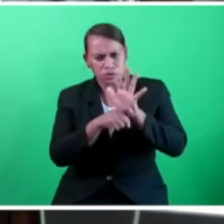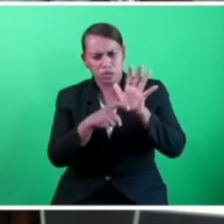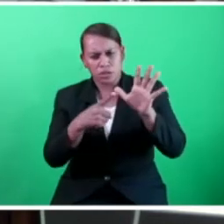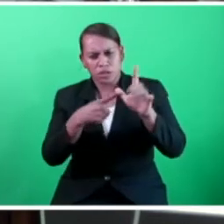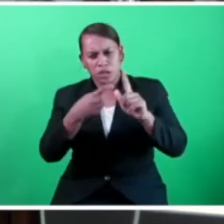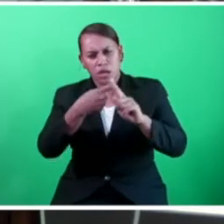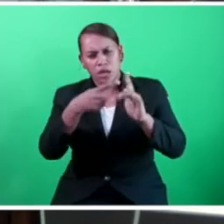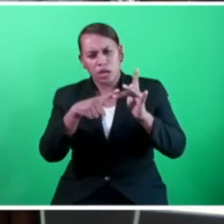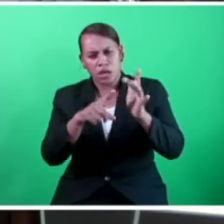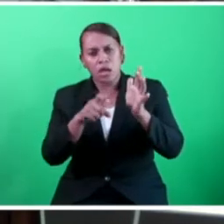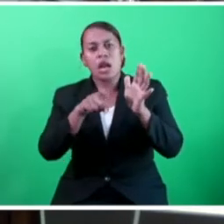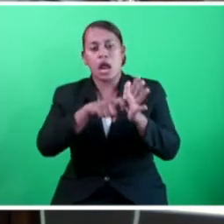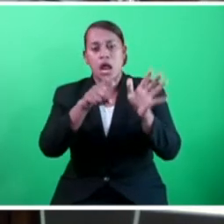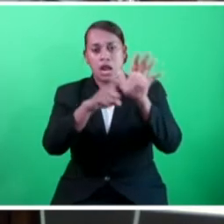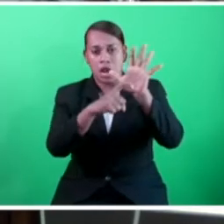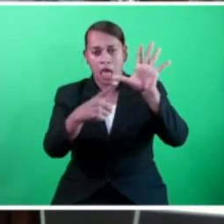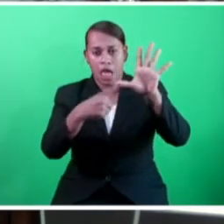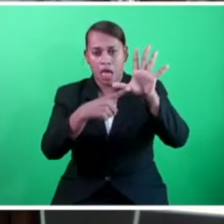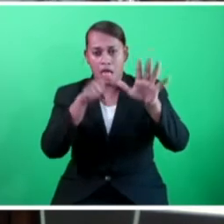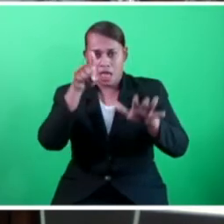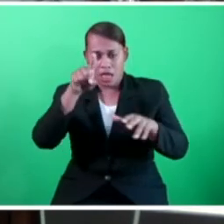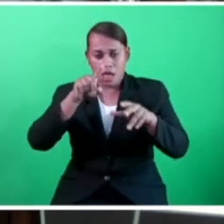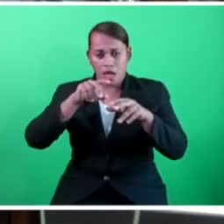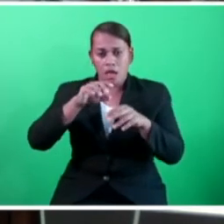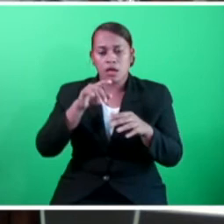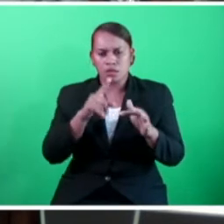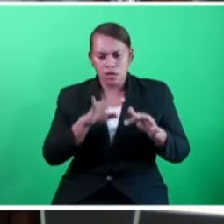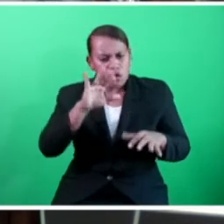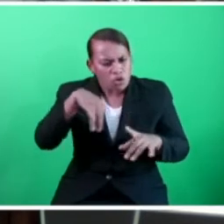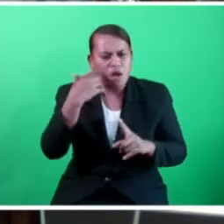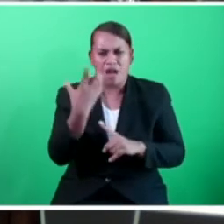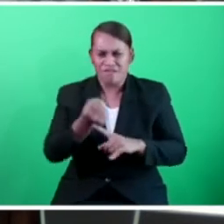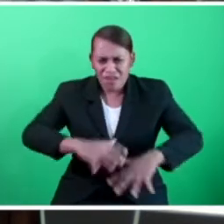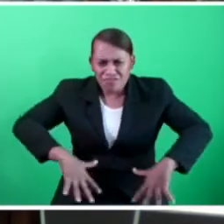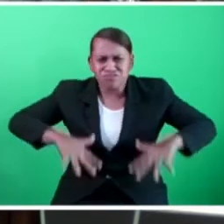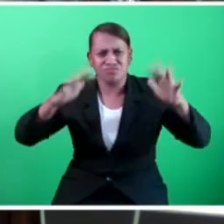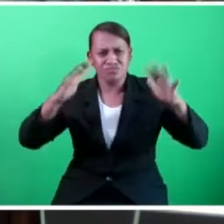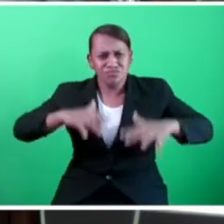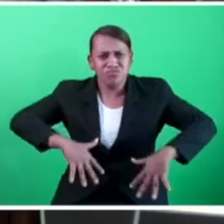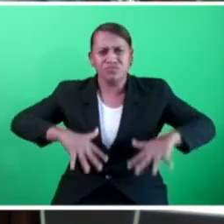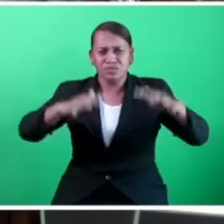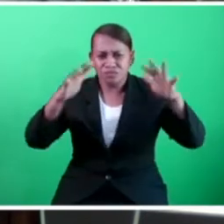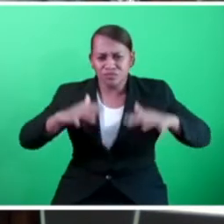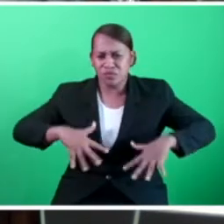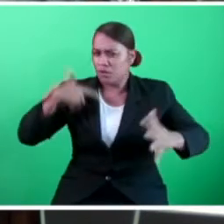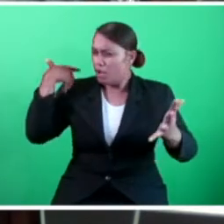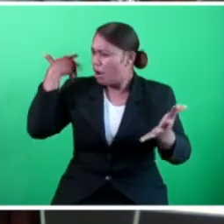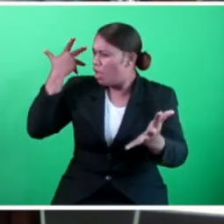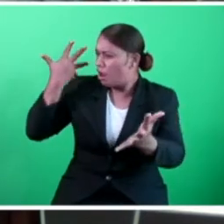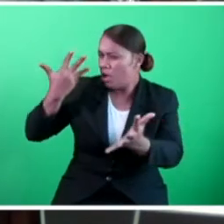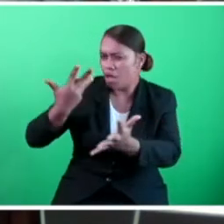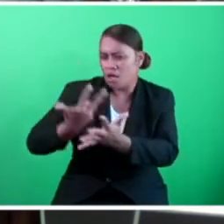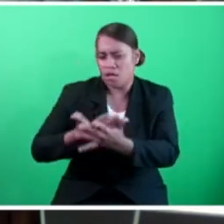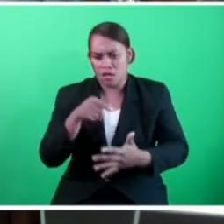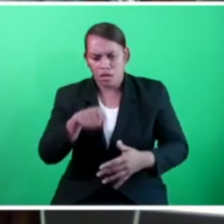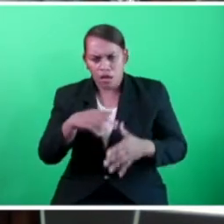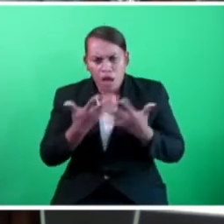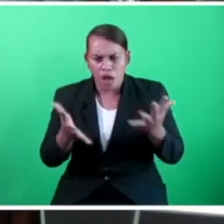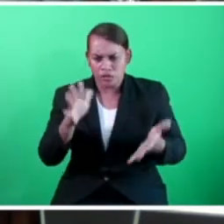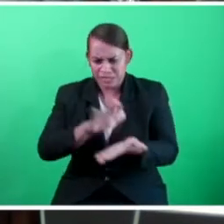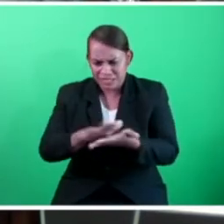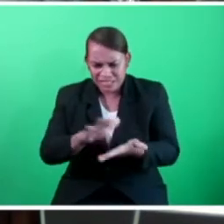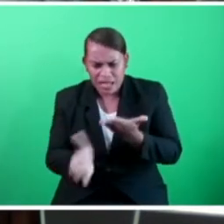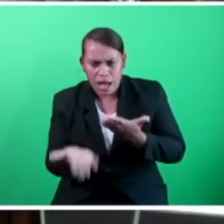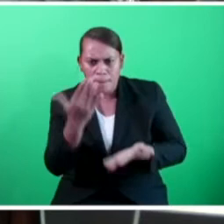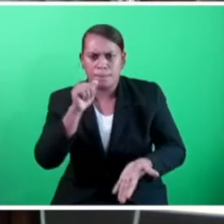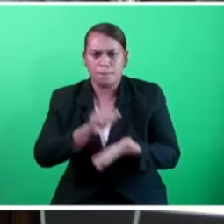a number of years in the past. And year before last, government provided a budget of $1.3 million. We cleaned up the Kawandra River, and therefore